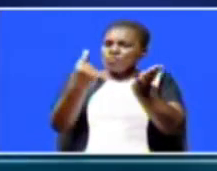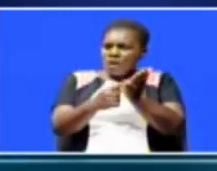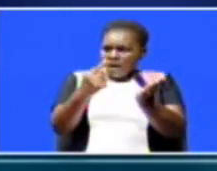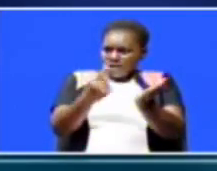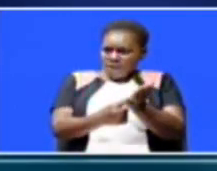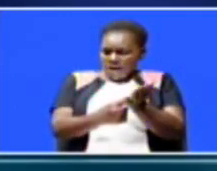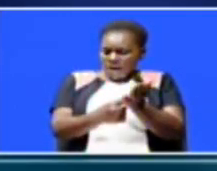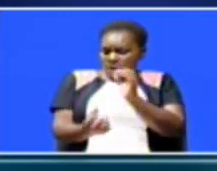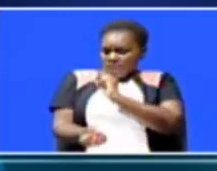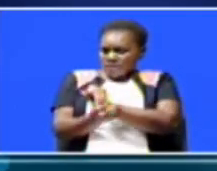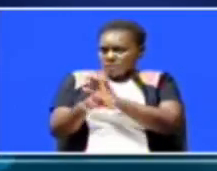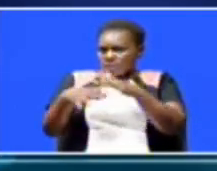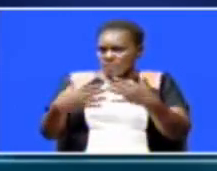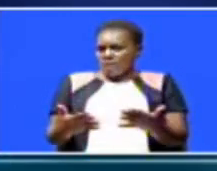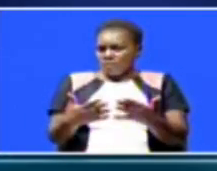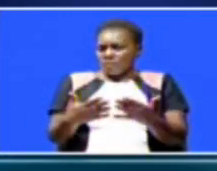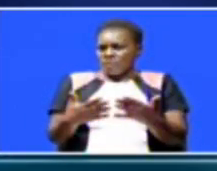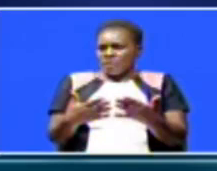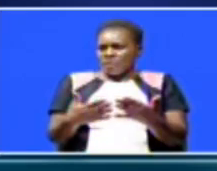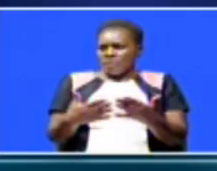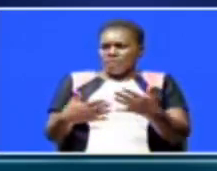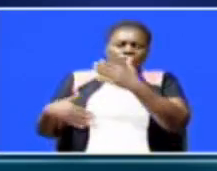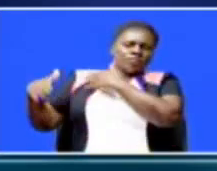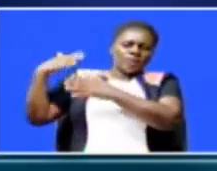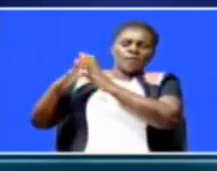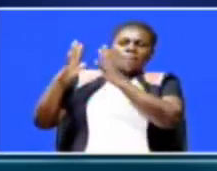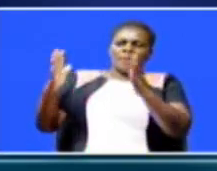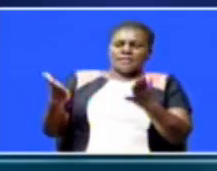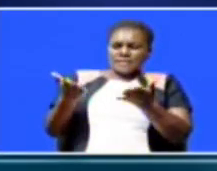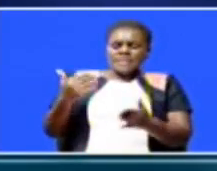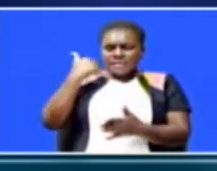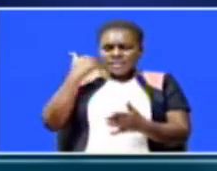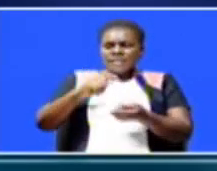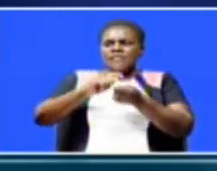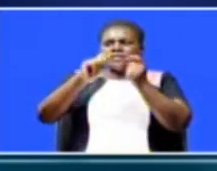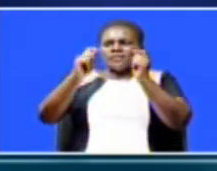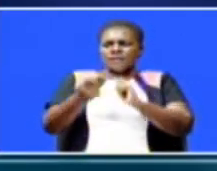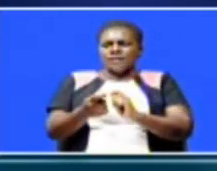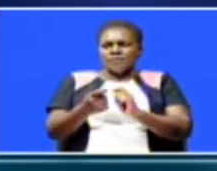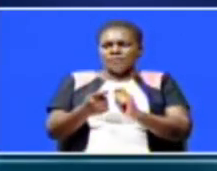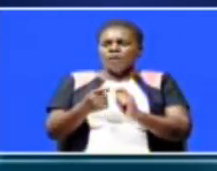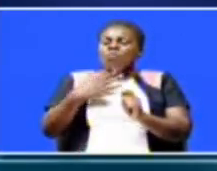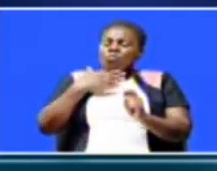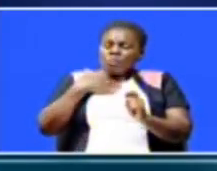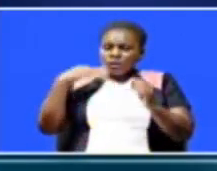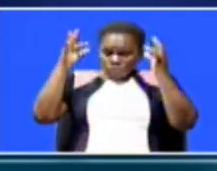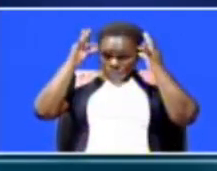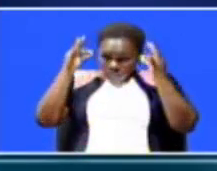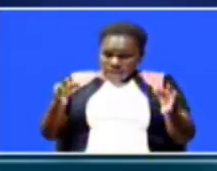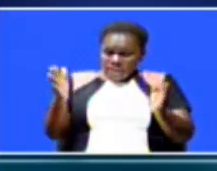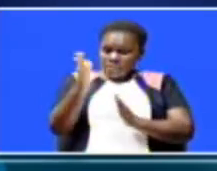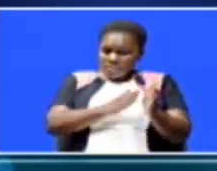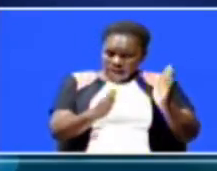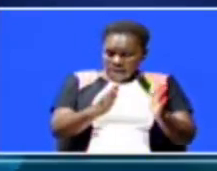only be described as legendary. Well, this pandemic has changed all that. And those who choose to proceed with their wedding plans